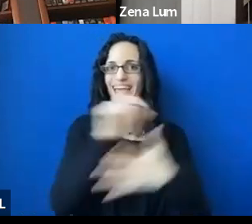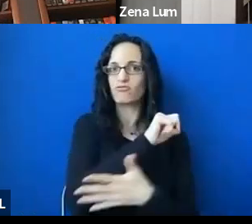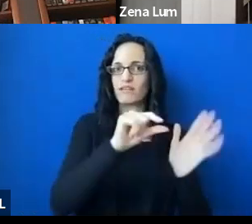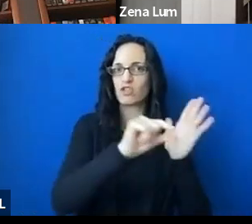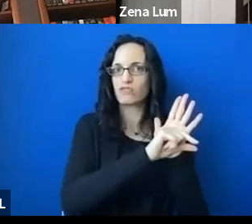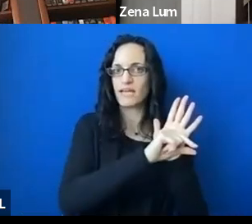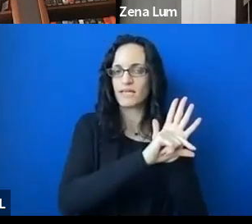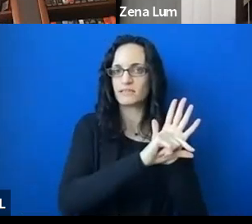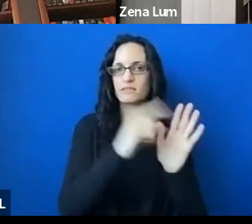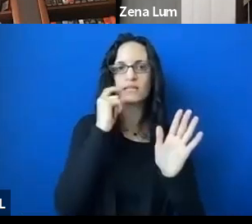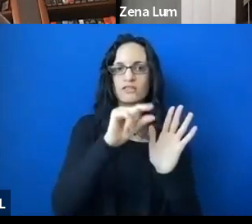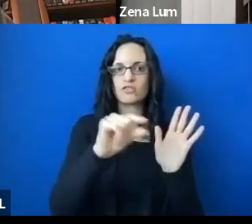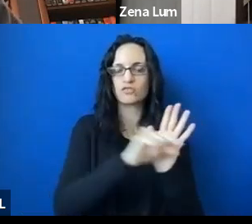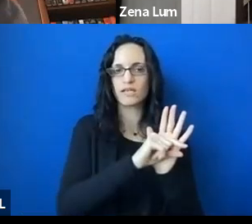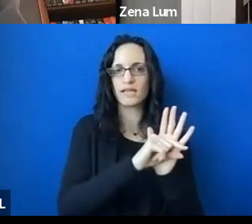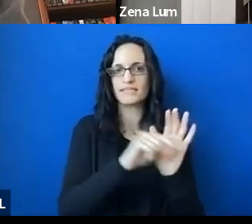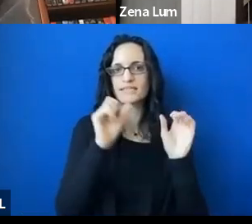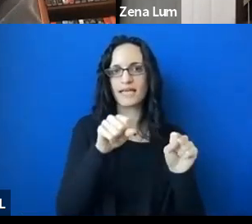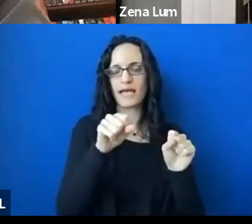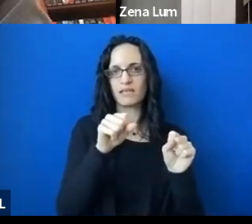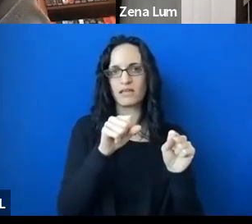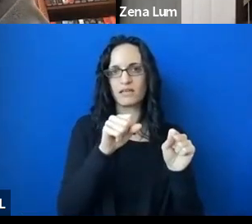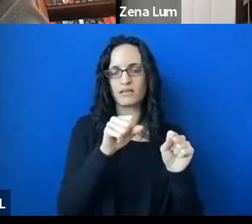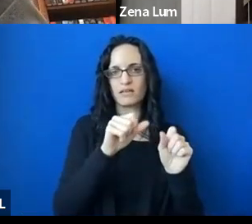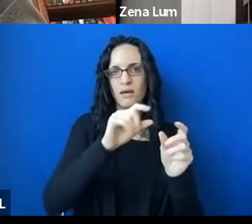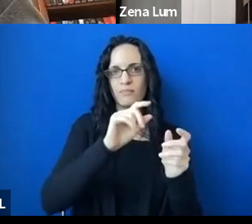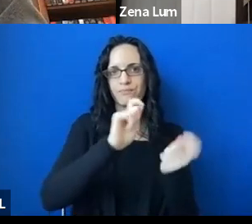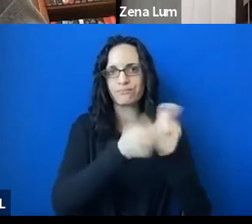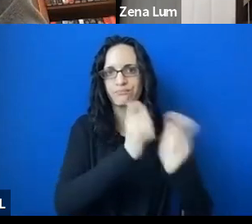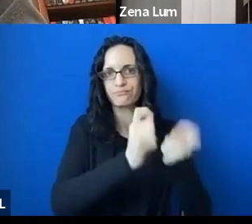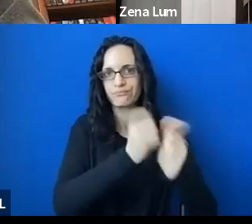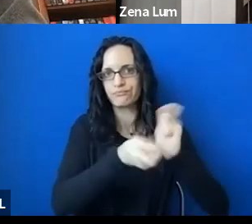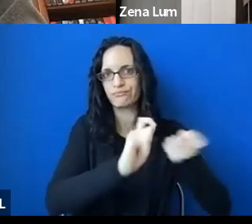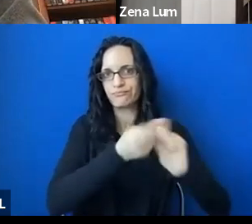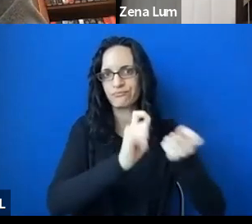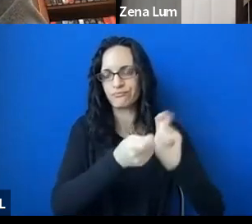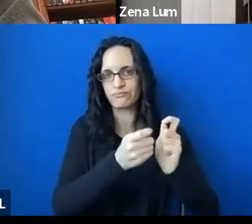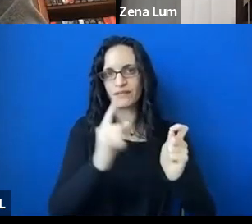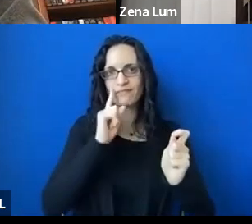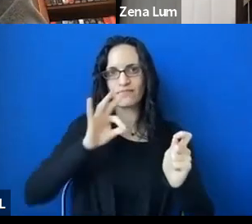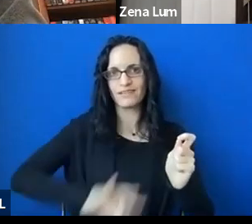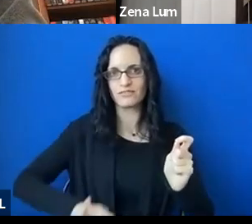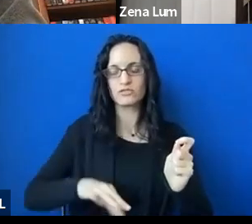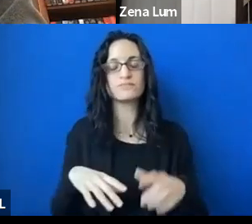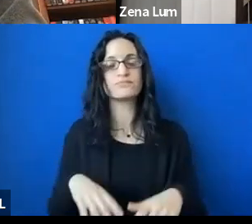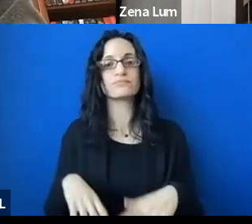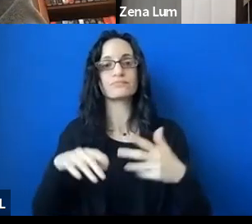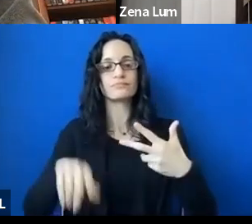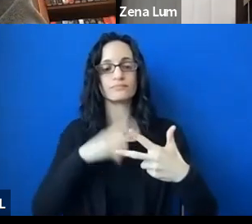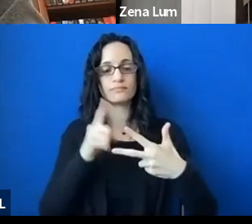grades can be gamed. The second point I want to make is about the